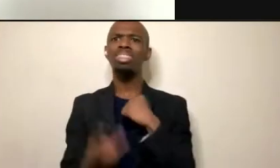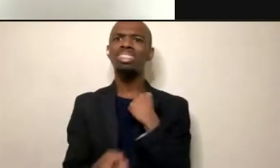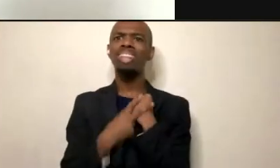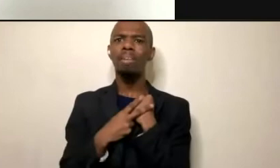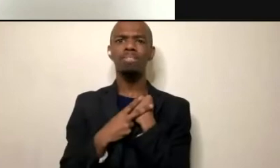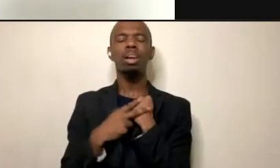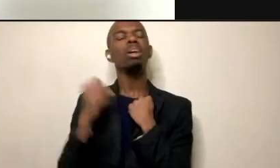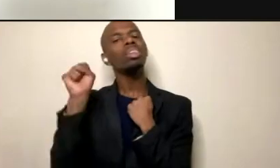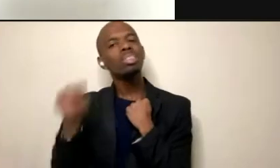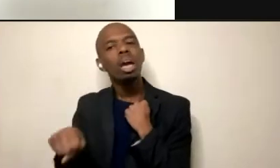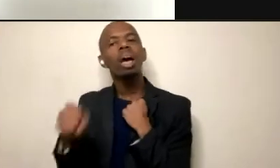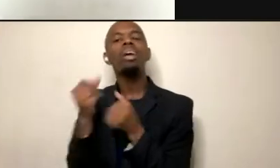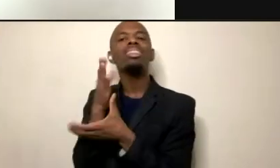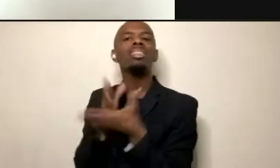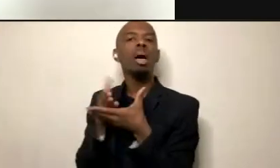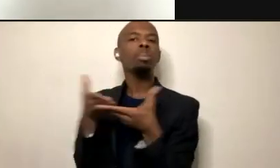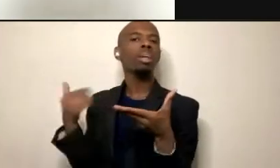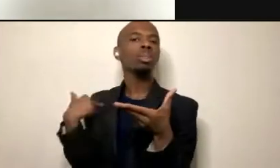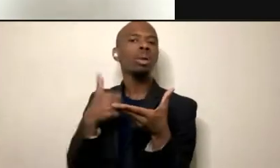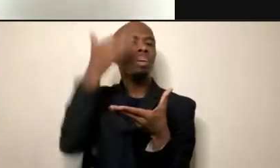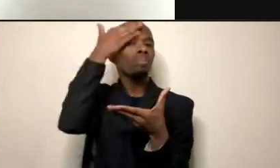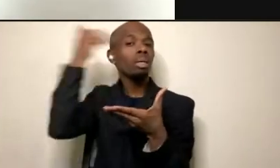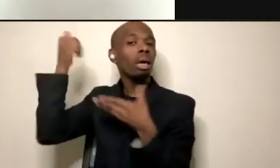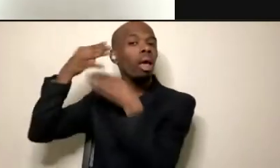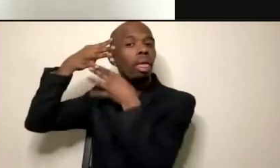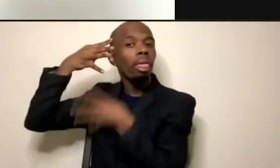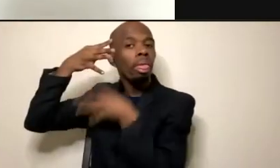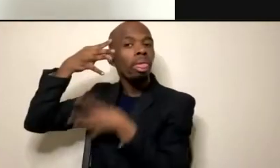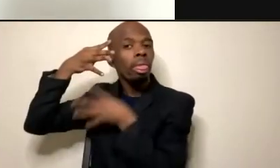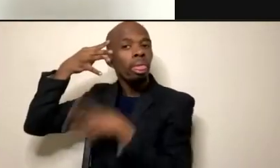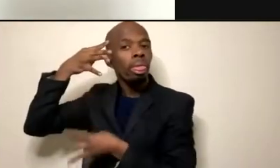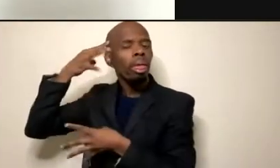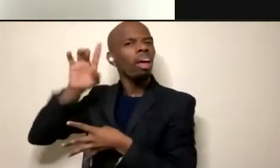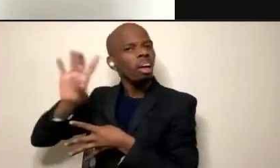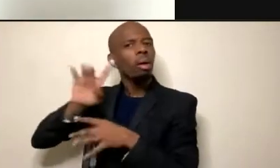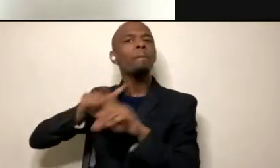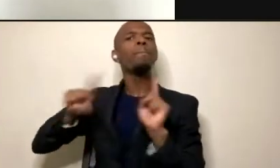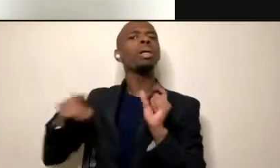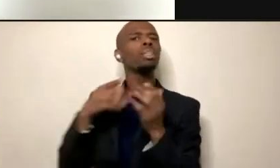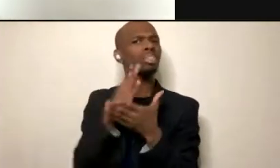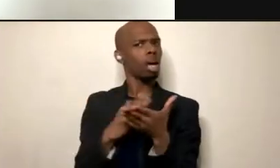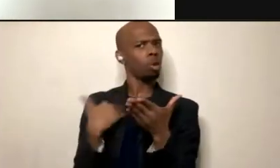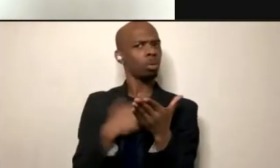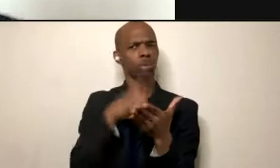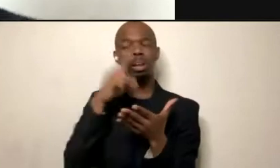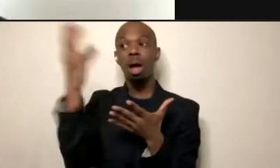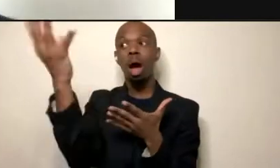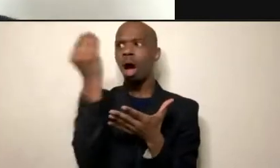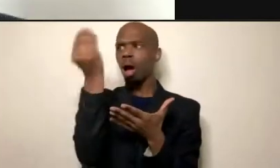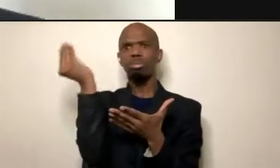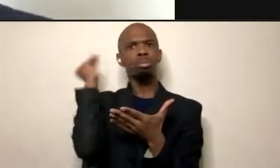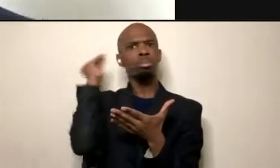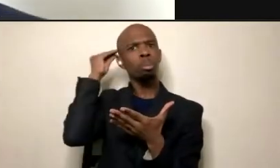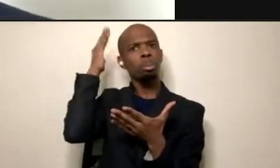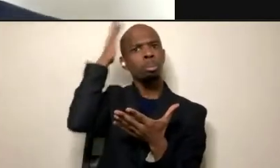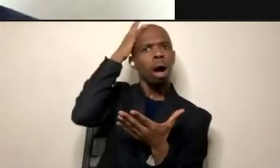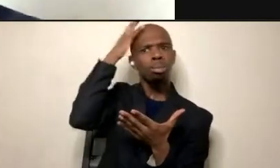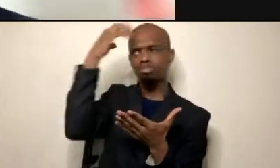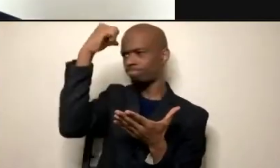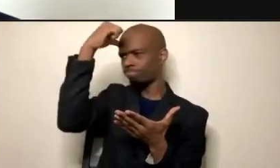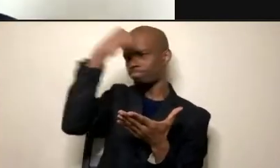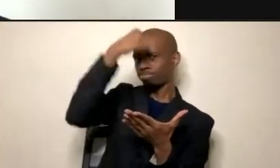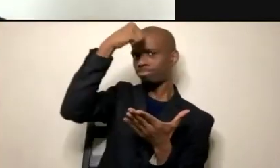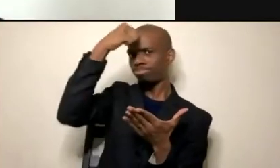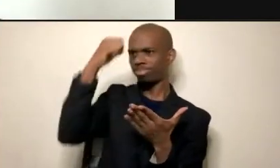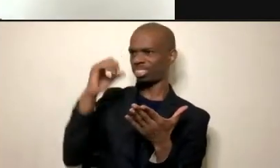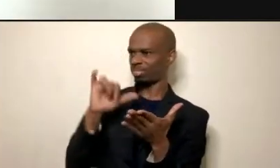about stories and other people's stories that I feel like just stays with you. And I don't know if it makes up who